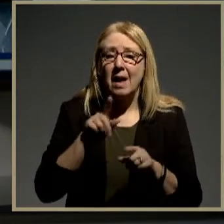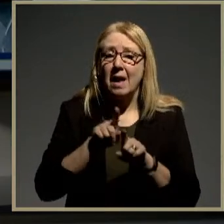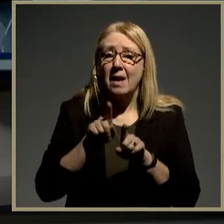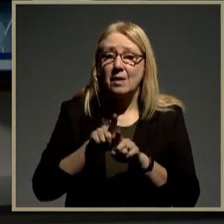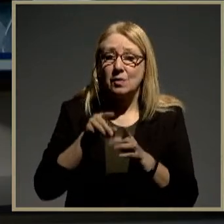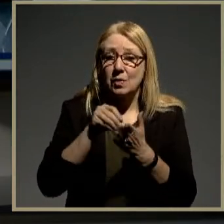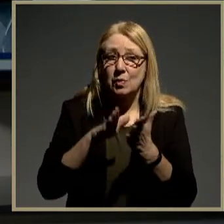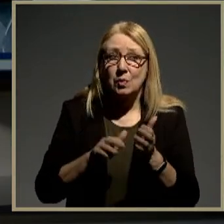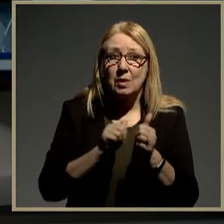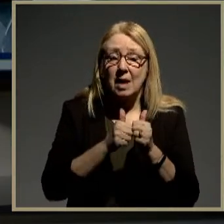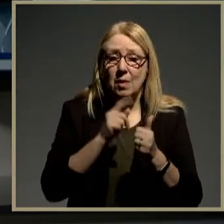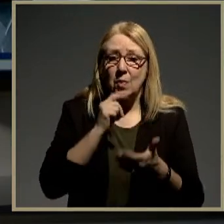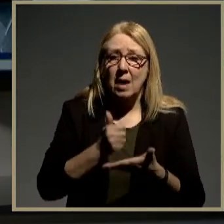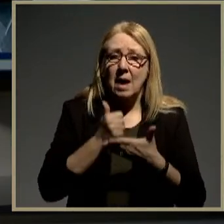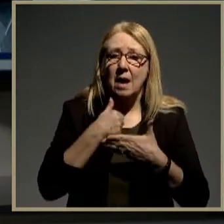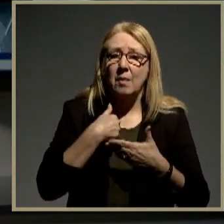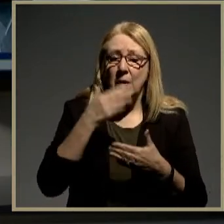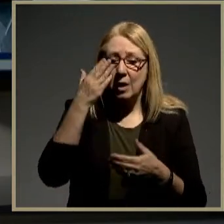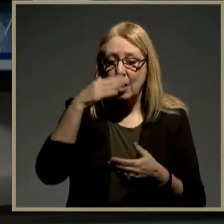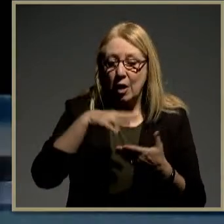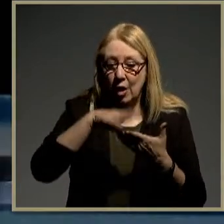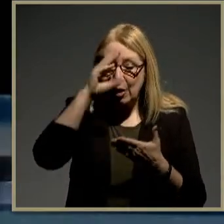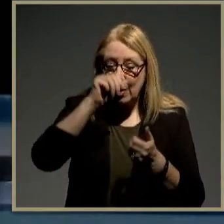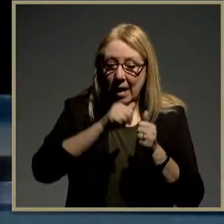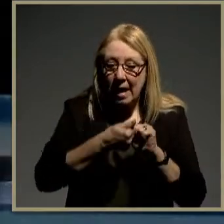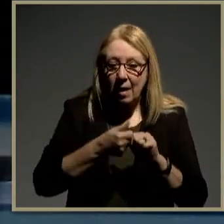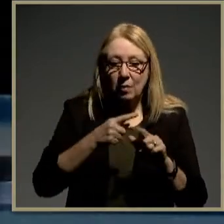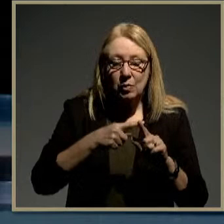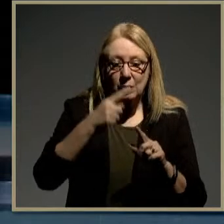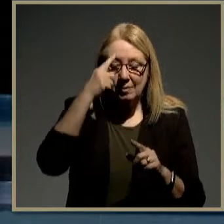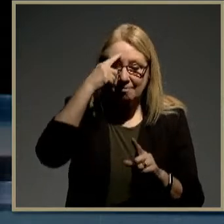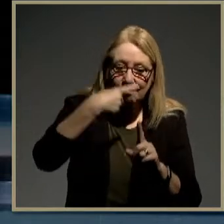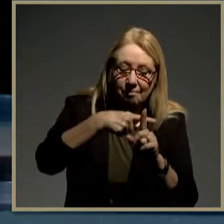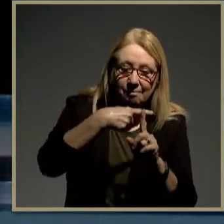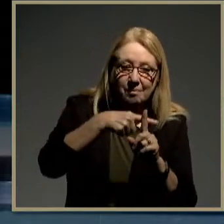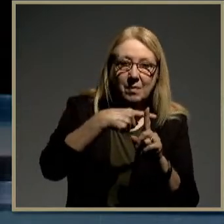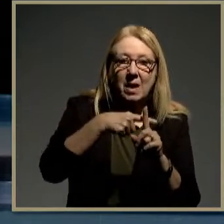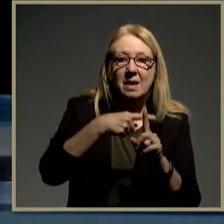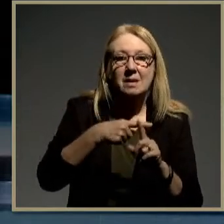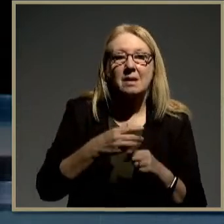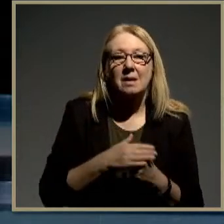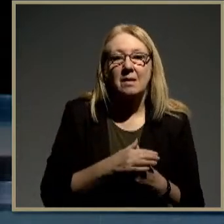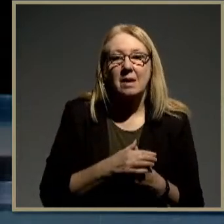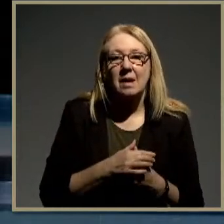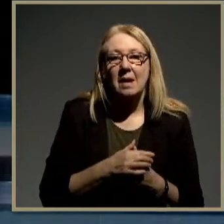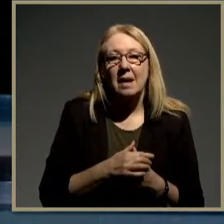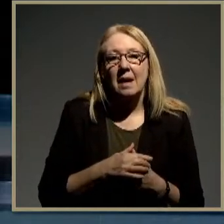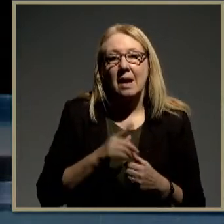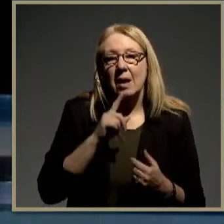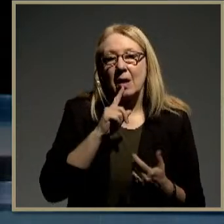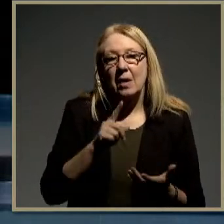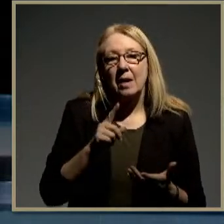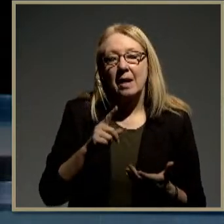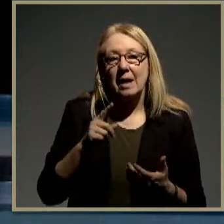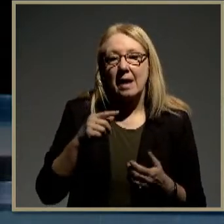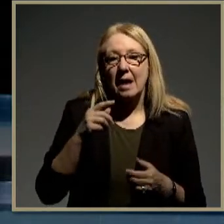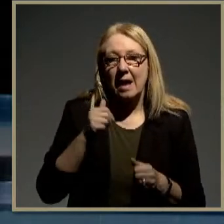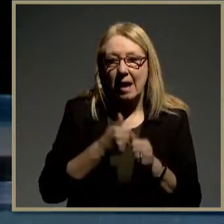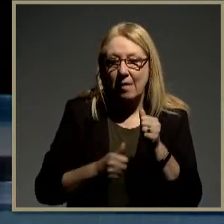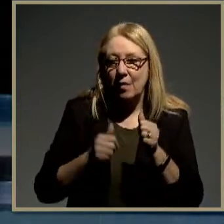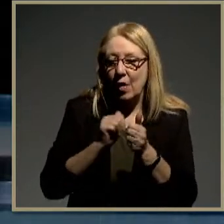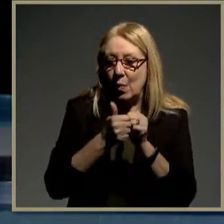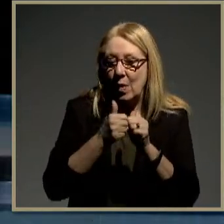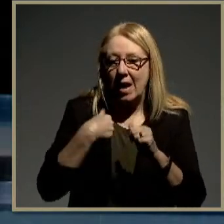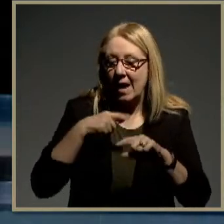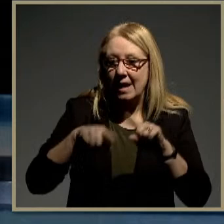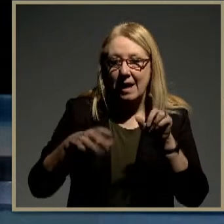helped me to learn how to deal with setbacks in a positive way. Because, you know, as a student athlete, you're not going to have every race or every workout